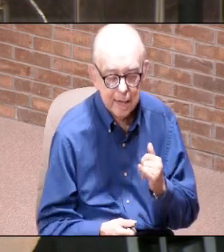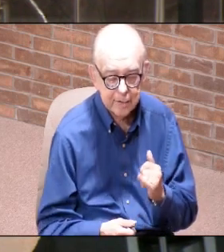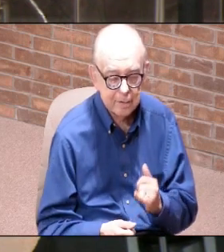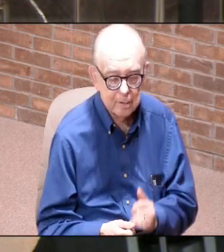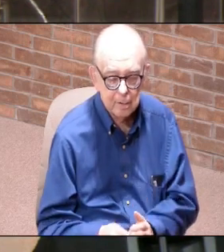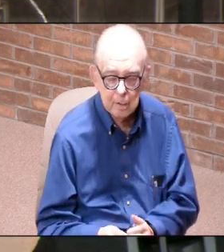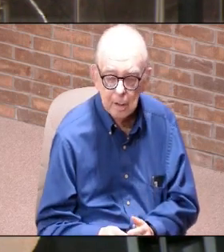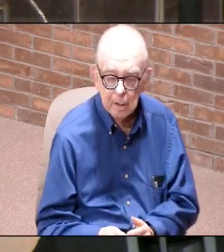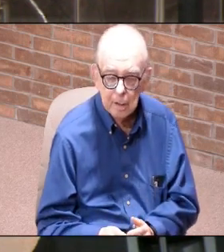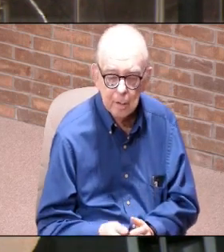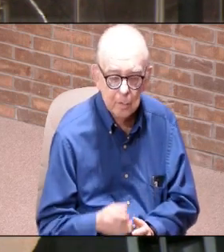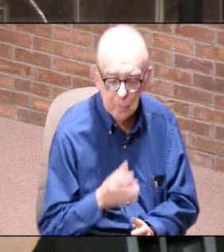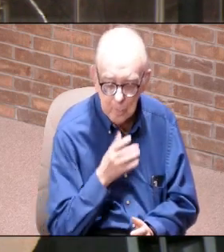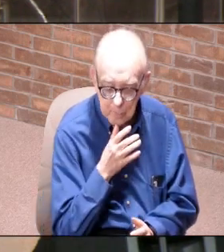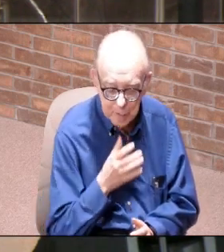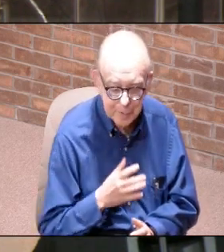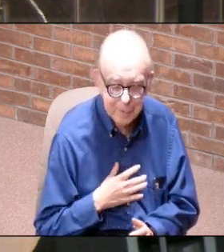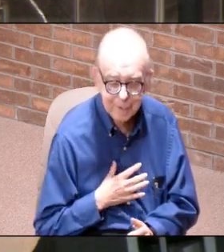Women.